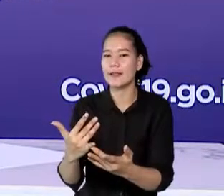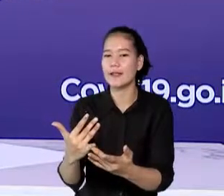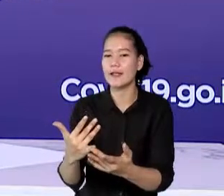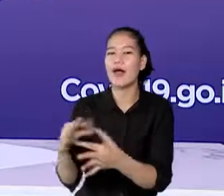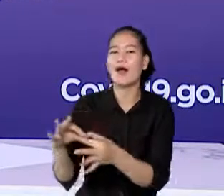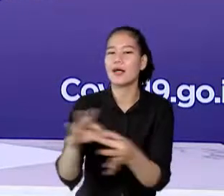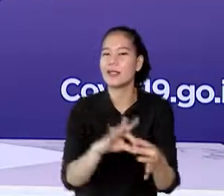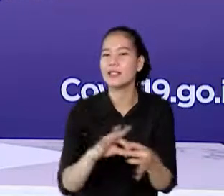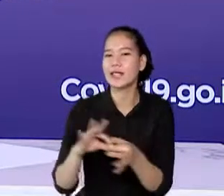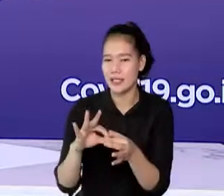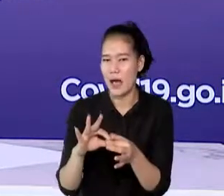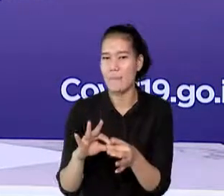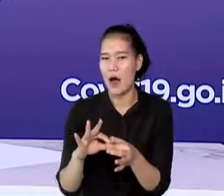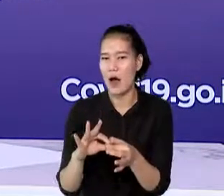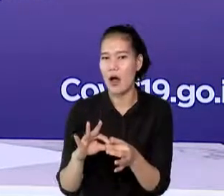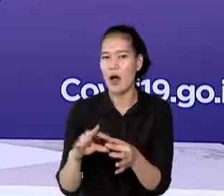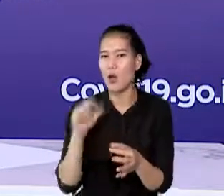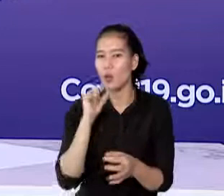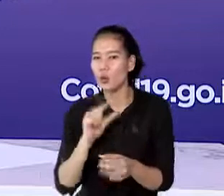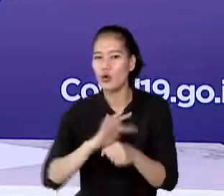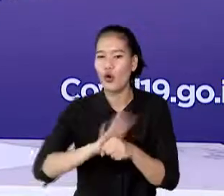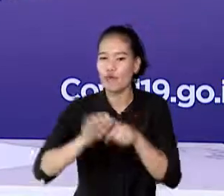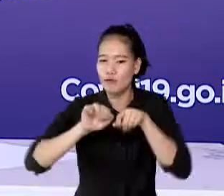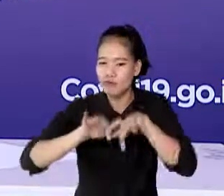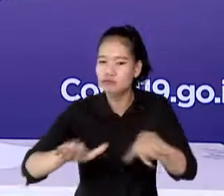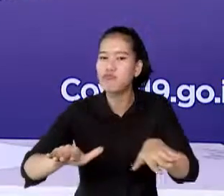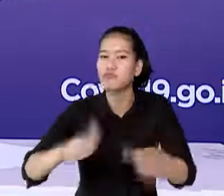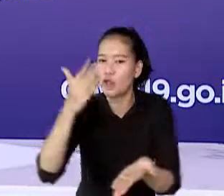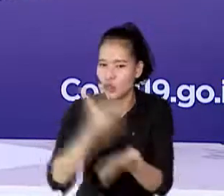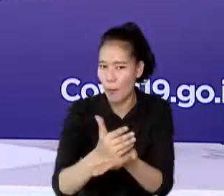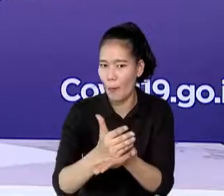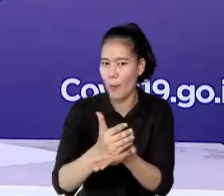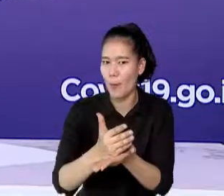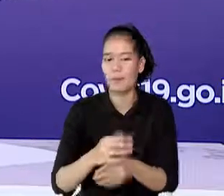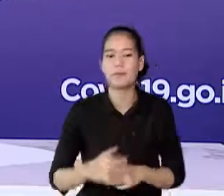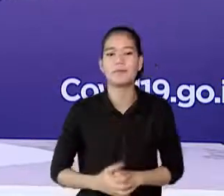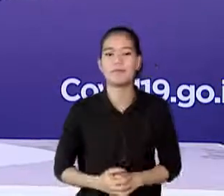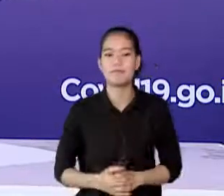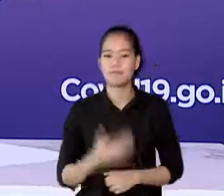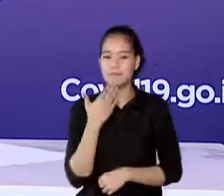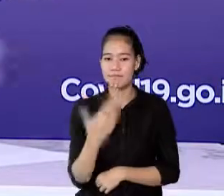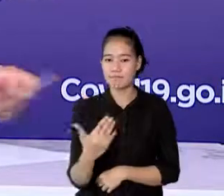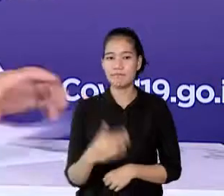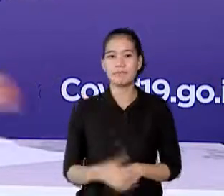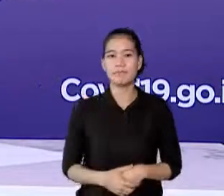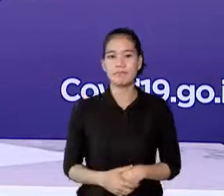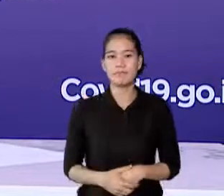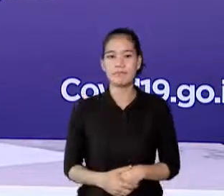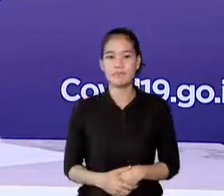elements, not only the government and also society. Thank you very much.